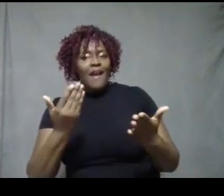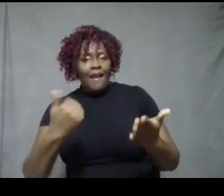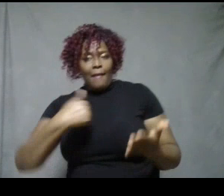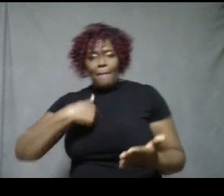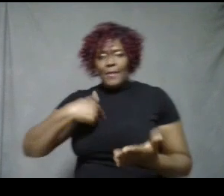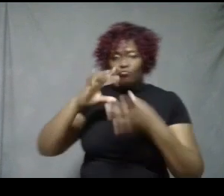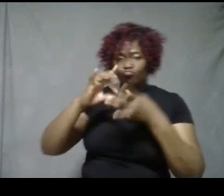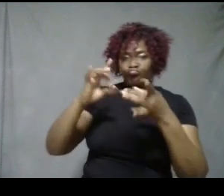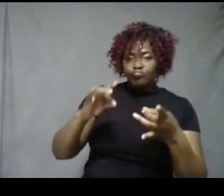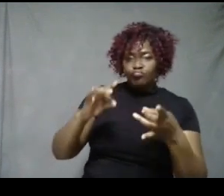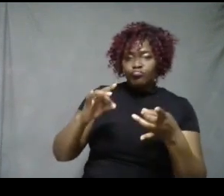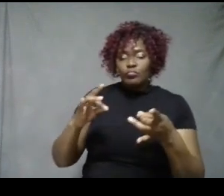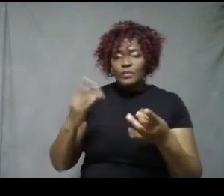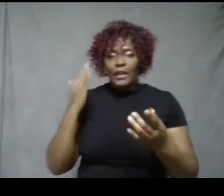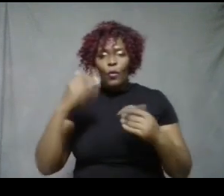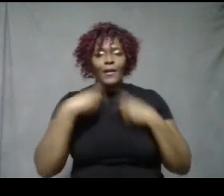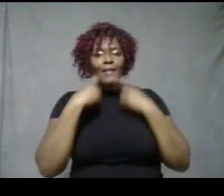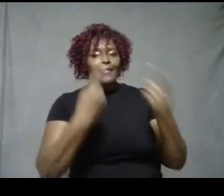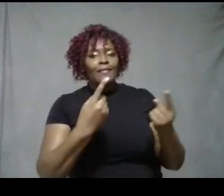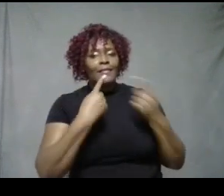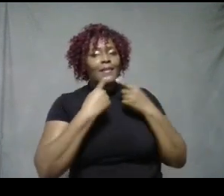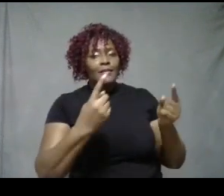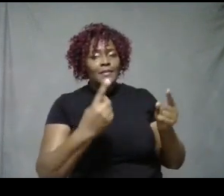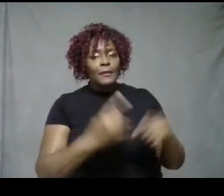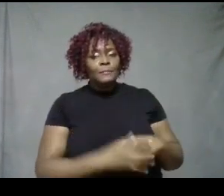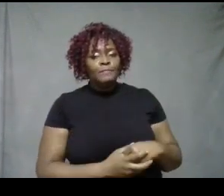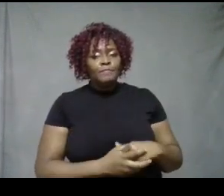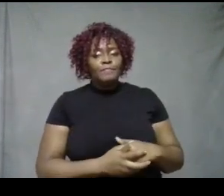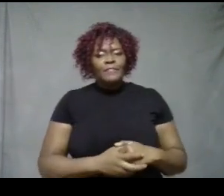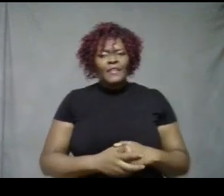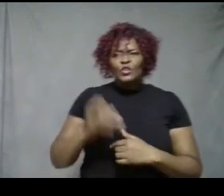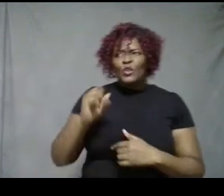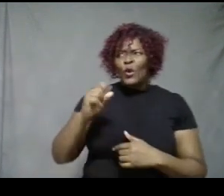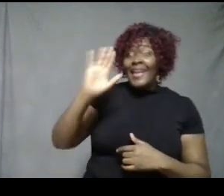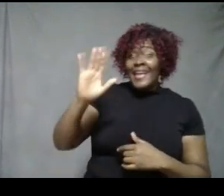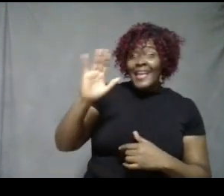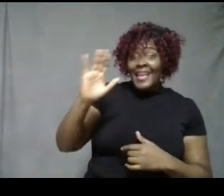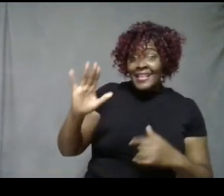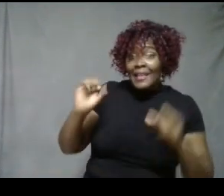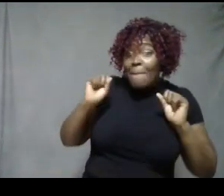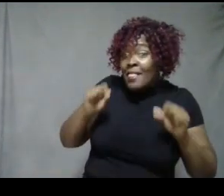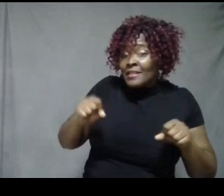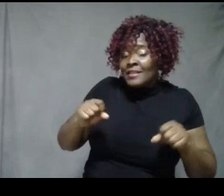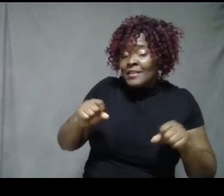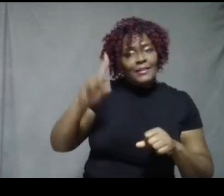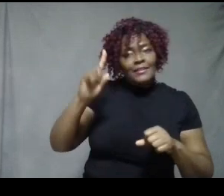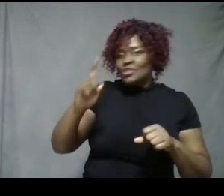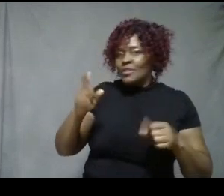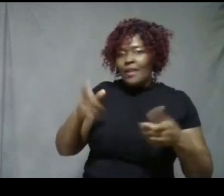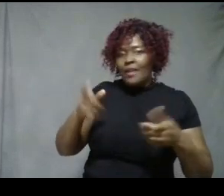And the city clerk needs to decertify this man's candidacy. He does not live in the city.